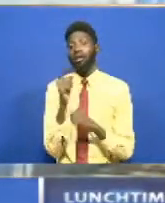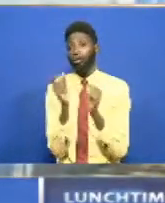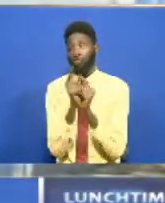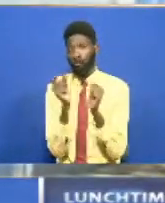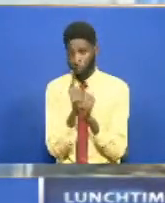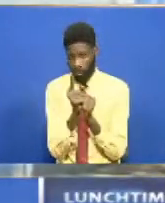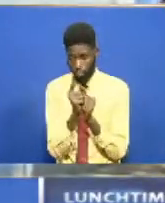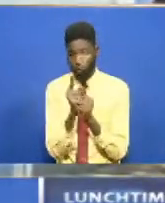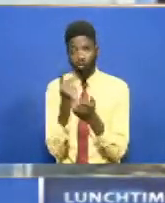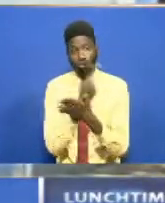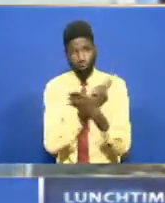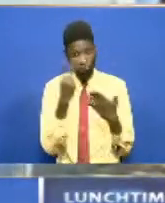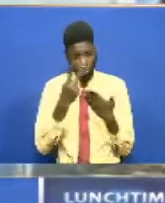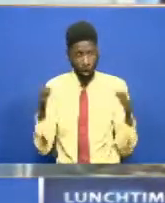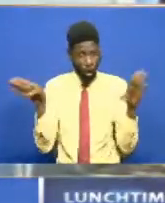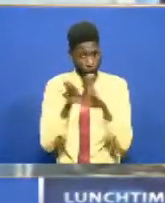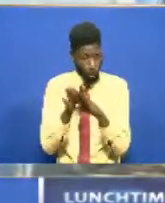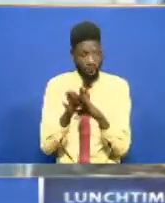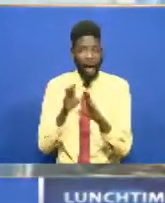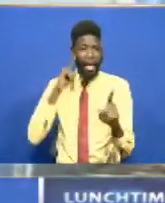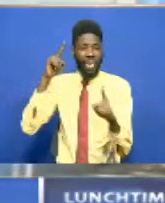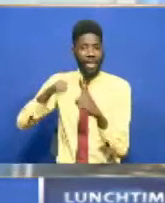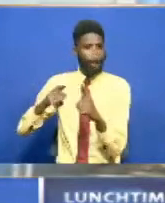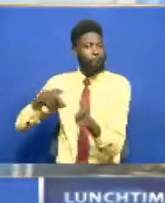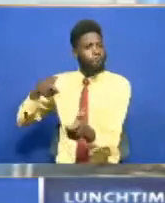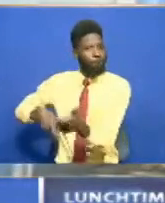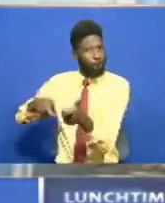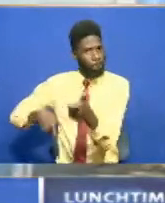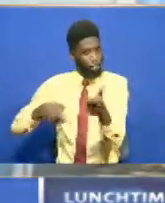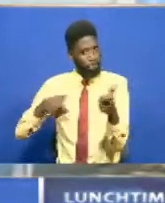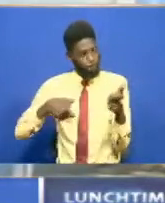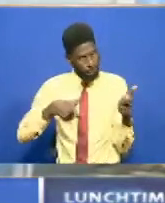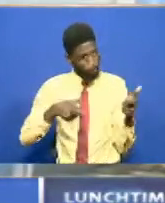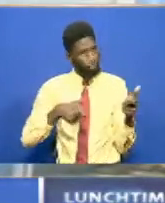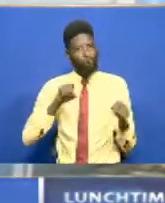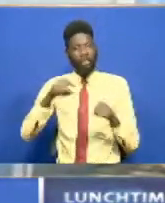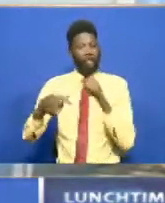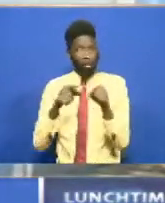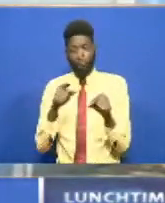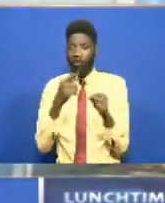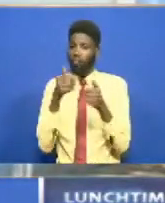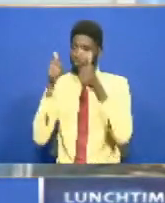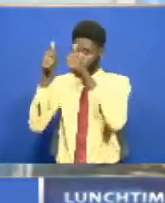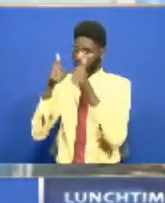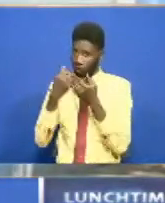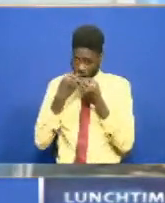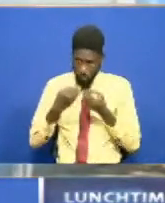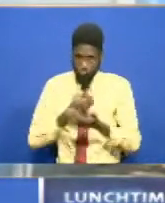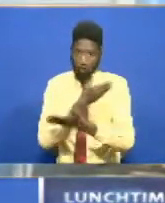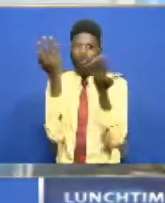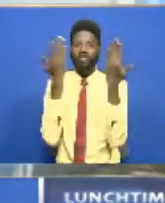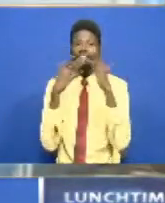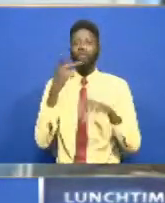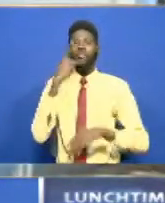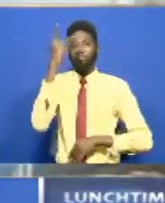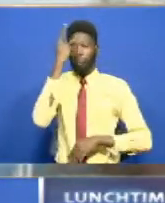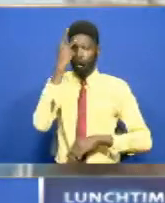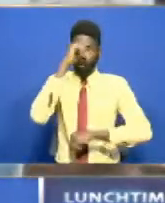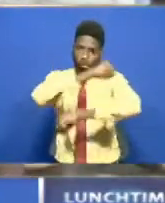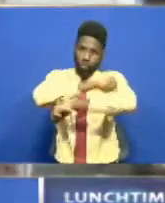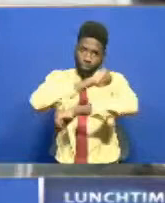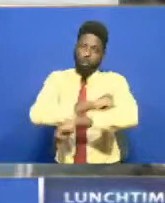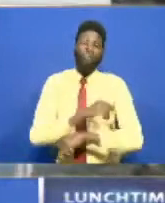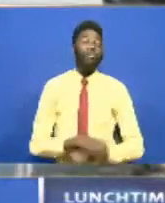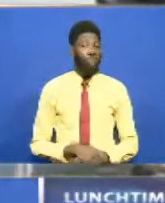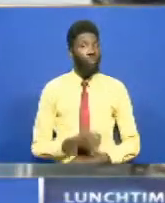for fumigation exercise. That is according to the memo that they gave to the parents of this particular institution. So what we